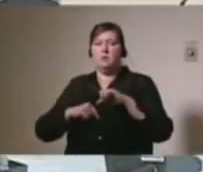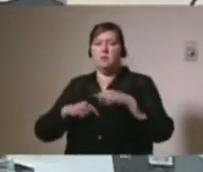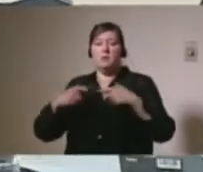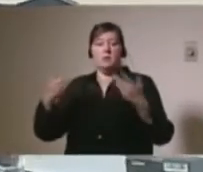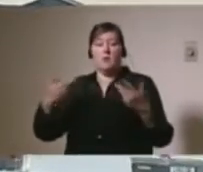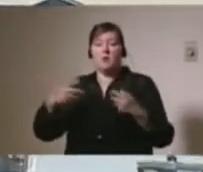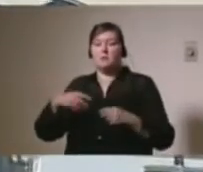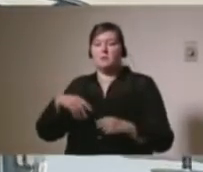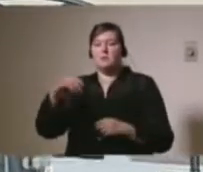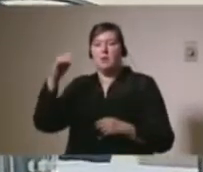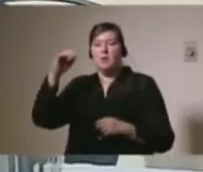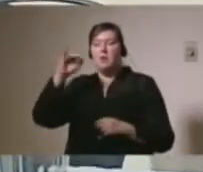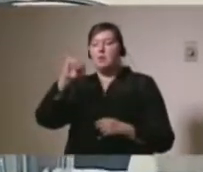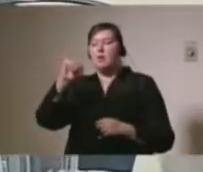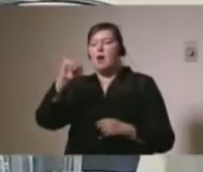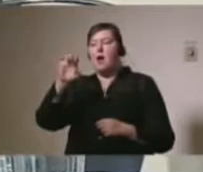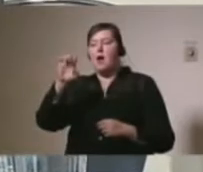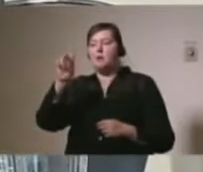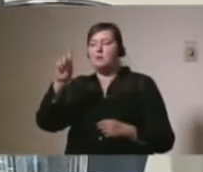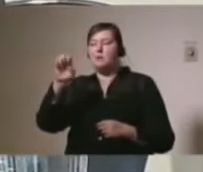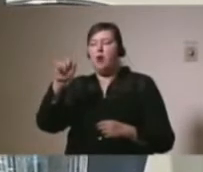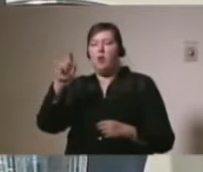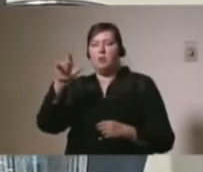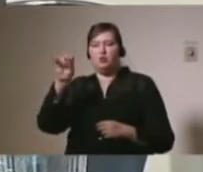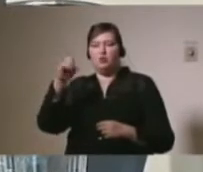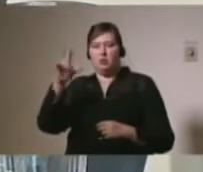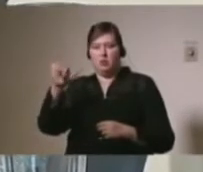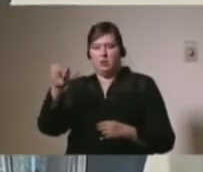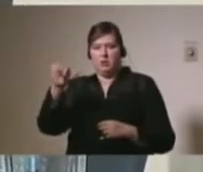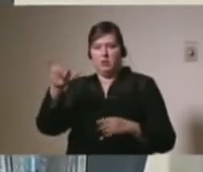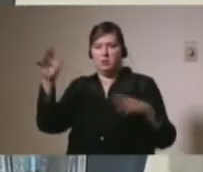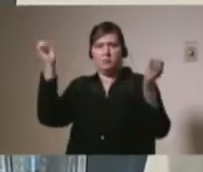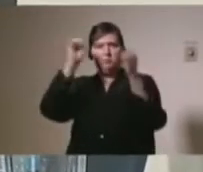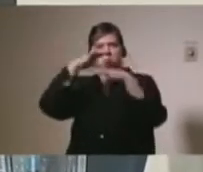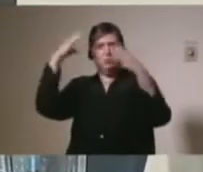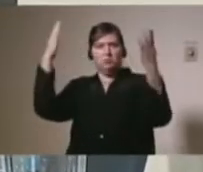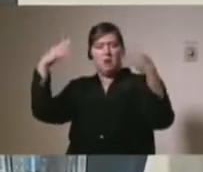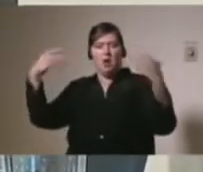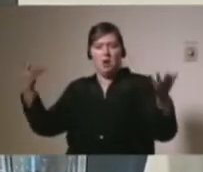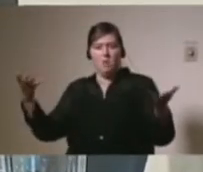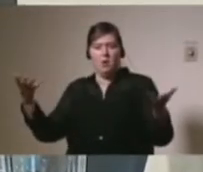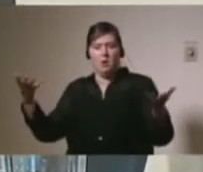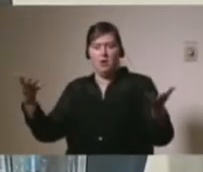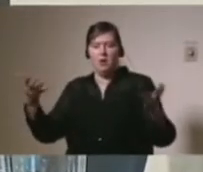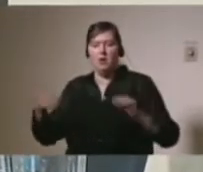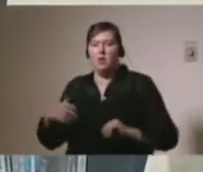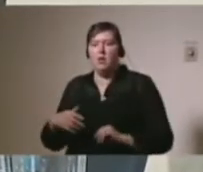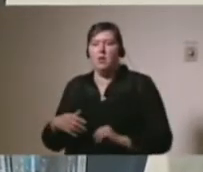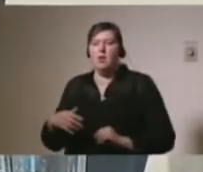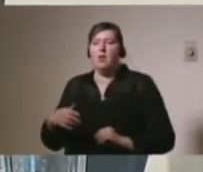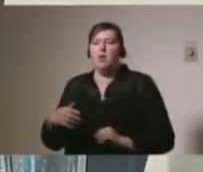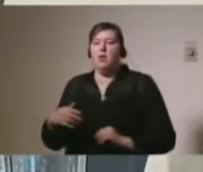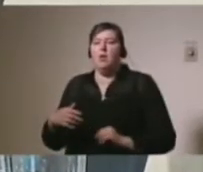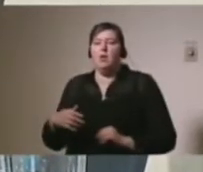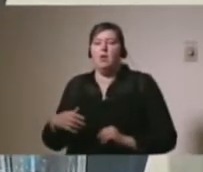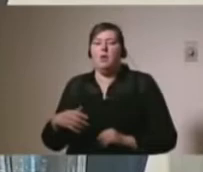neoliberal government who doesn't like, how would you say, the government to be in business.